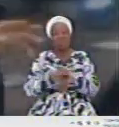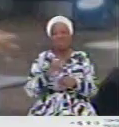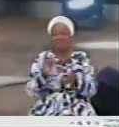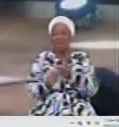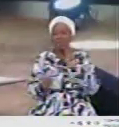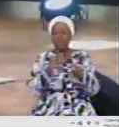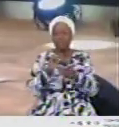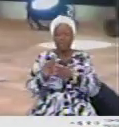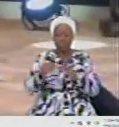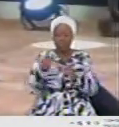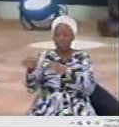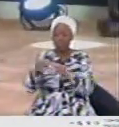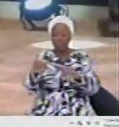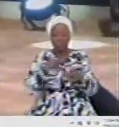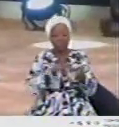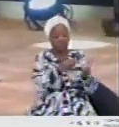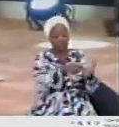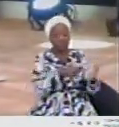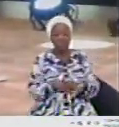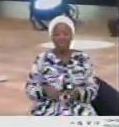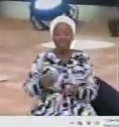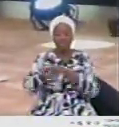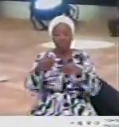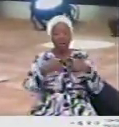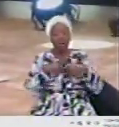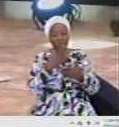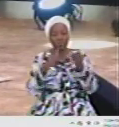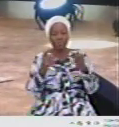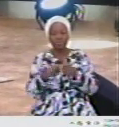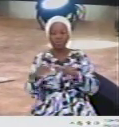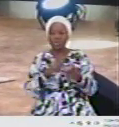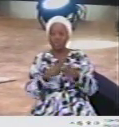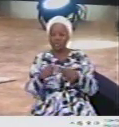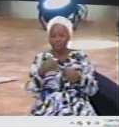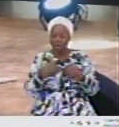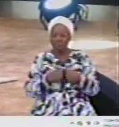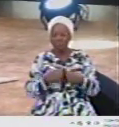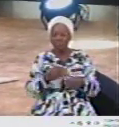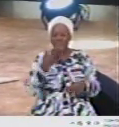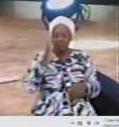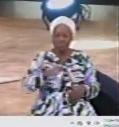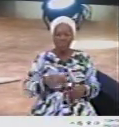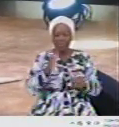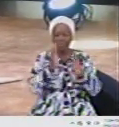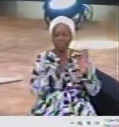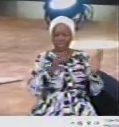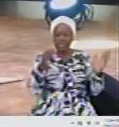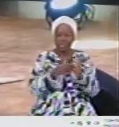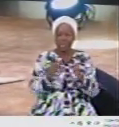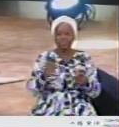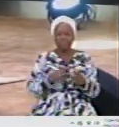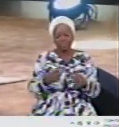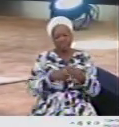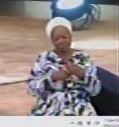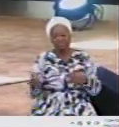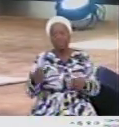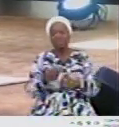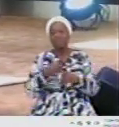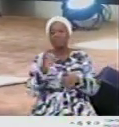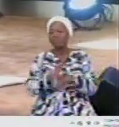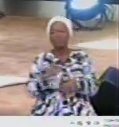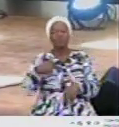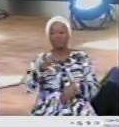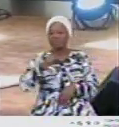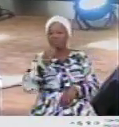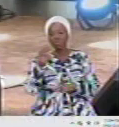do this and do that, you have something to, you have, you know, conspiracy and whatever, and then they run away from the church. We shouldn't